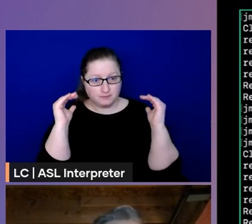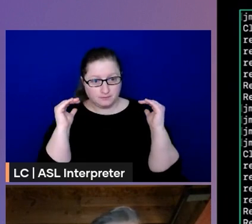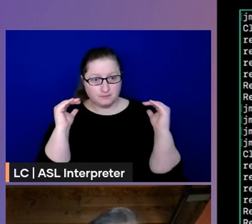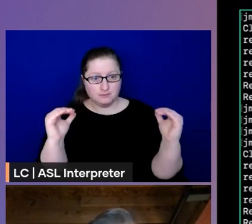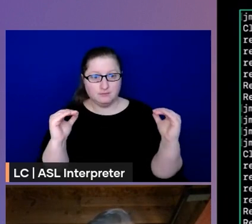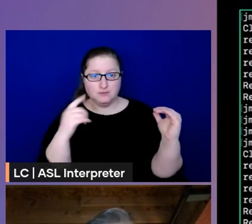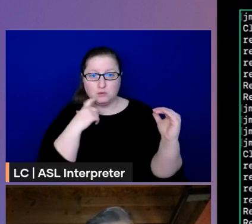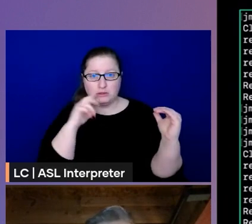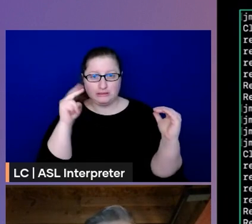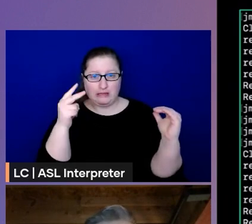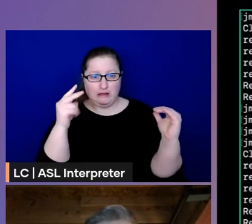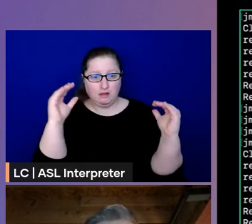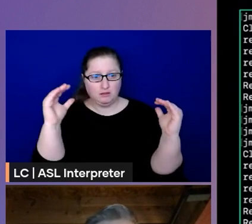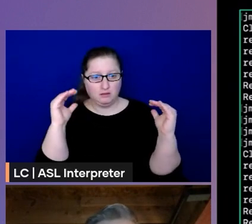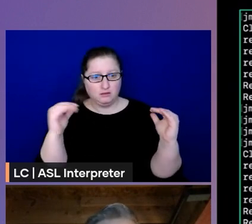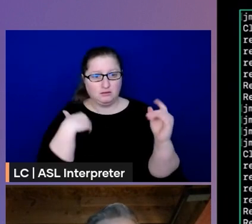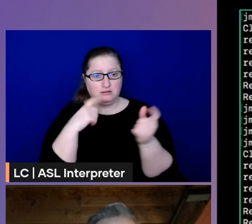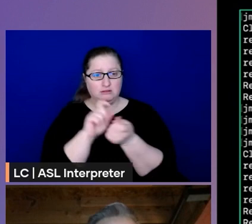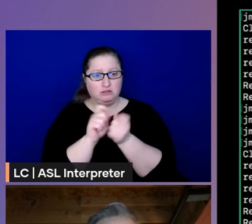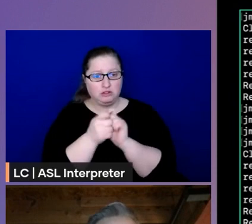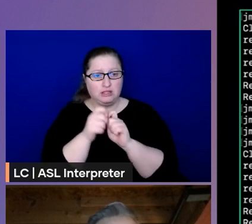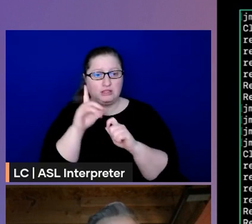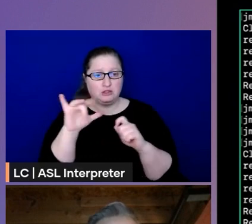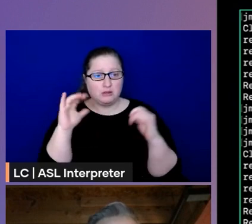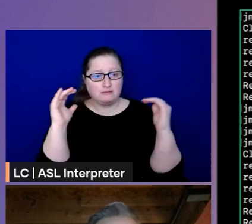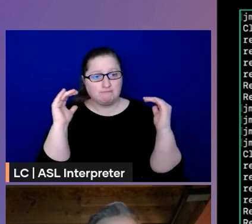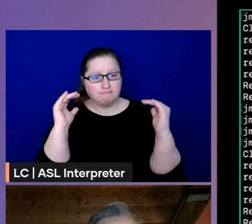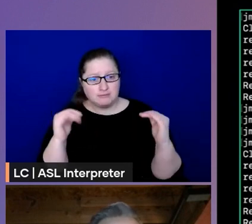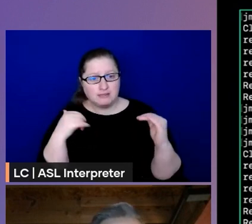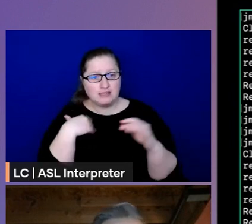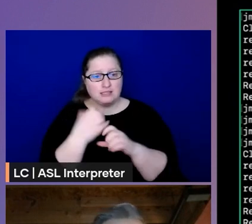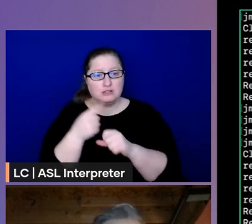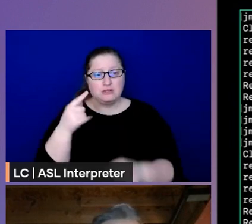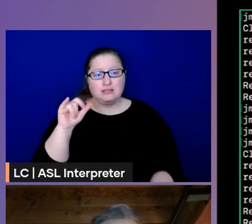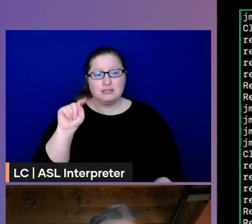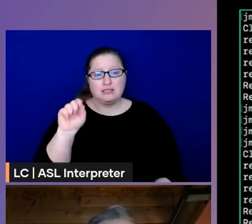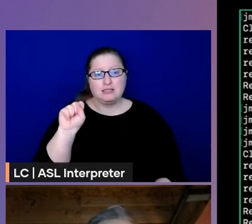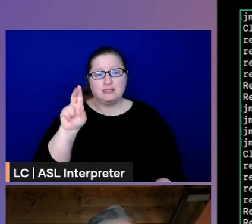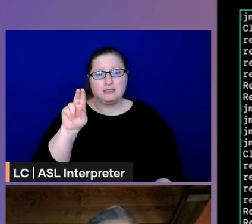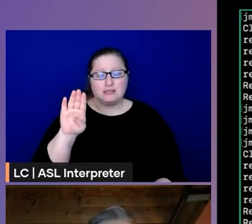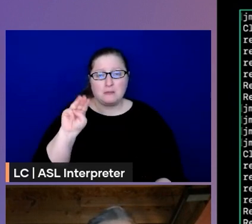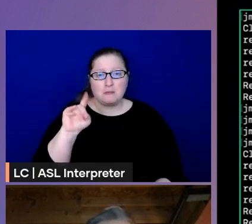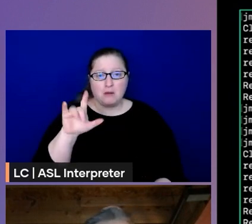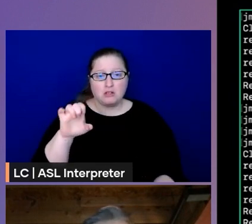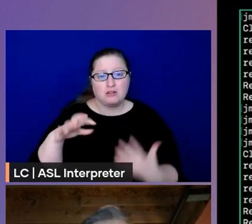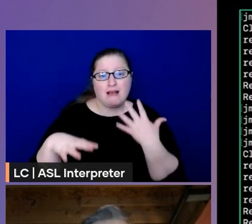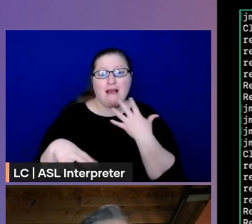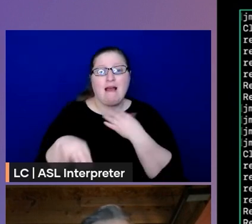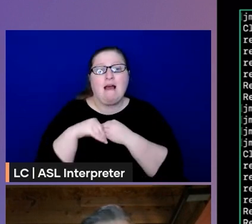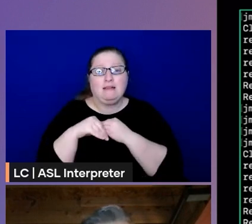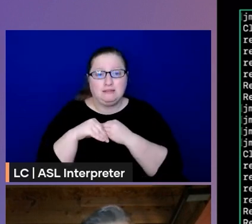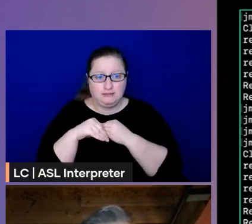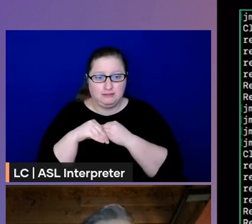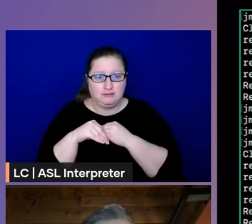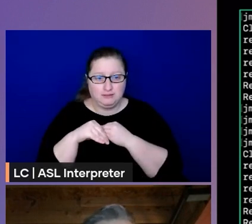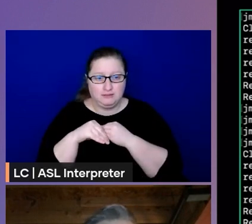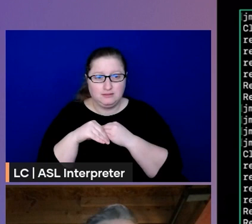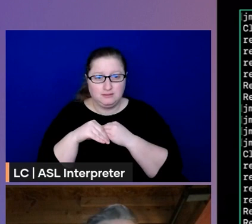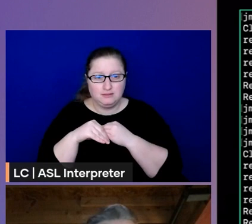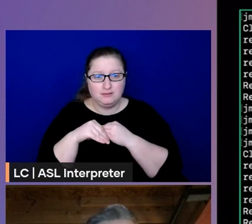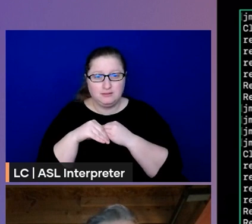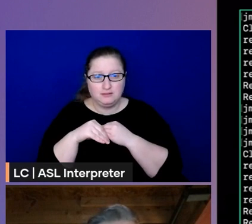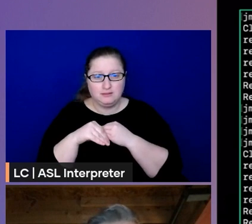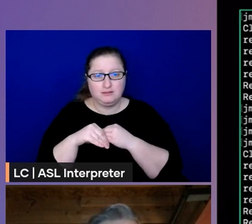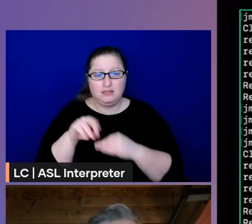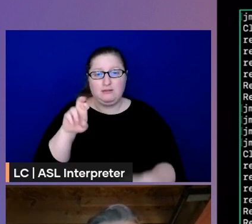I change directory into that repo, and then I do a git submodule add of the repo